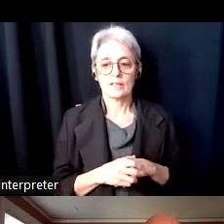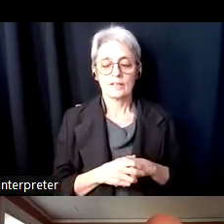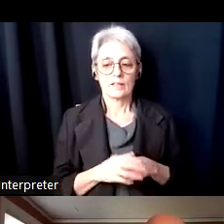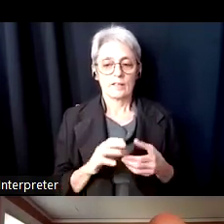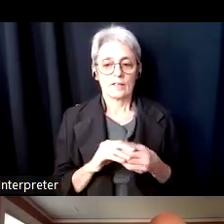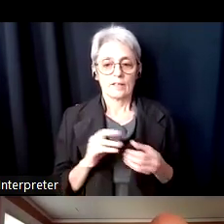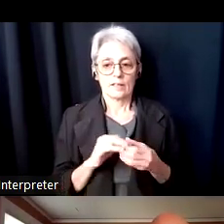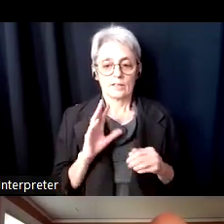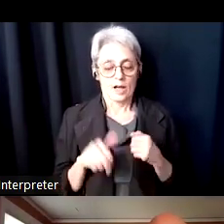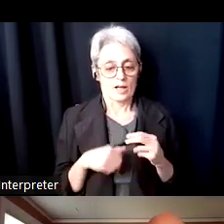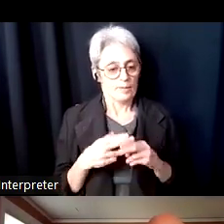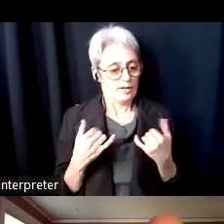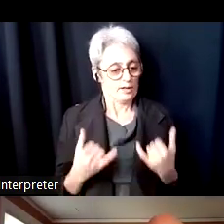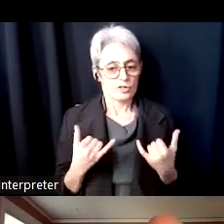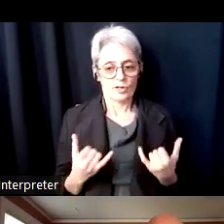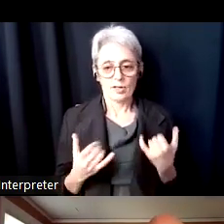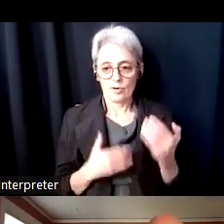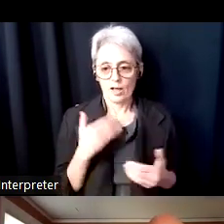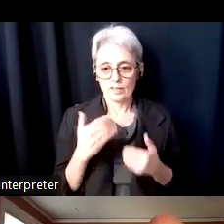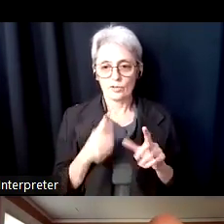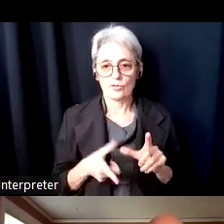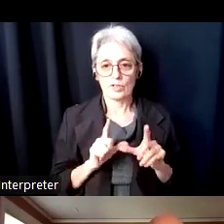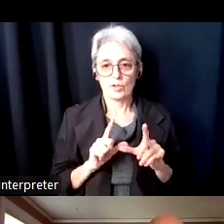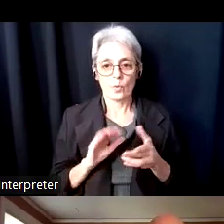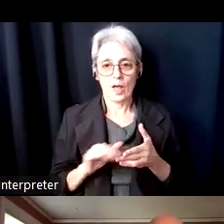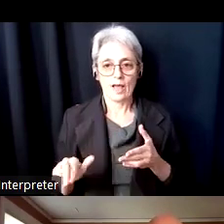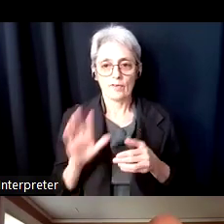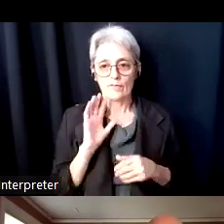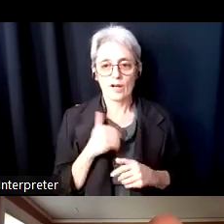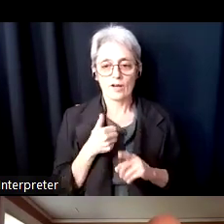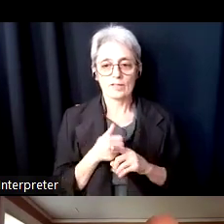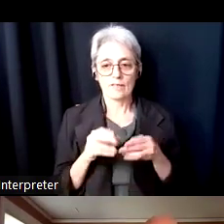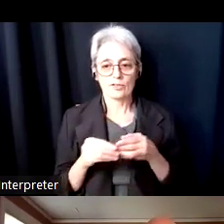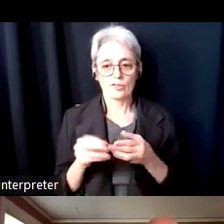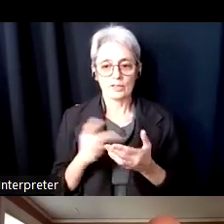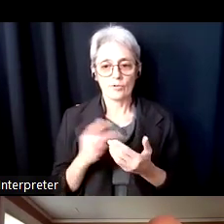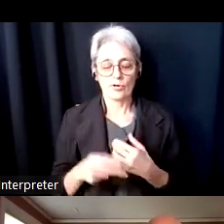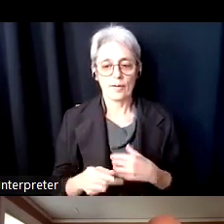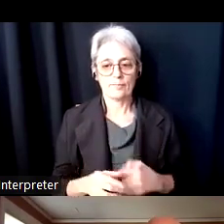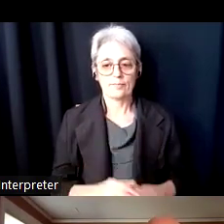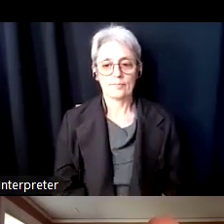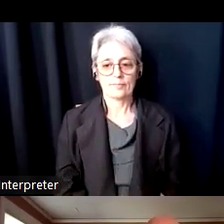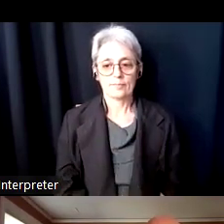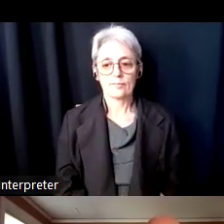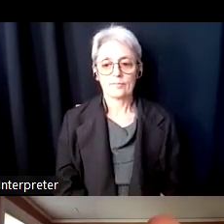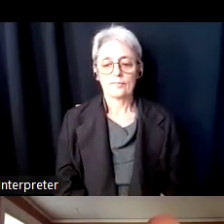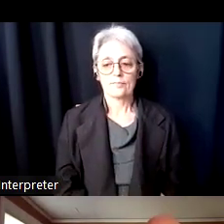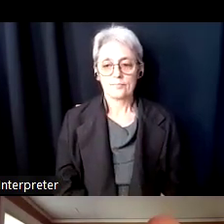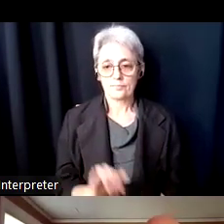process we're currently in renewing our waiver for our self-directed program. So we operate IRIS under